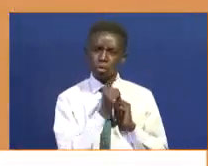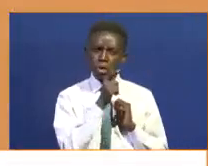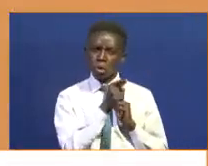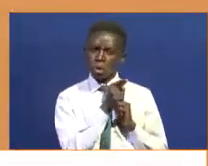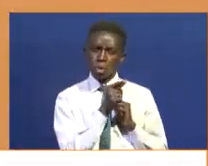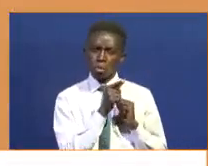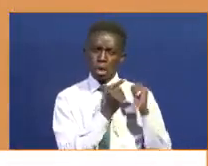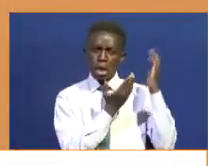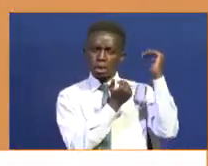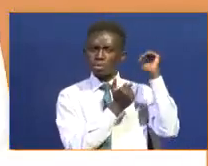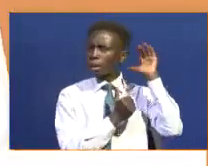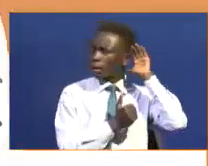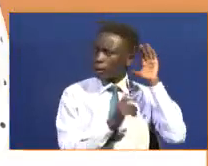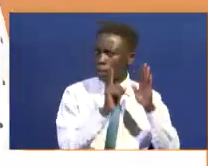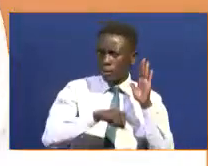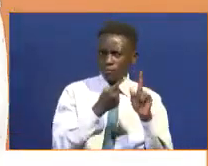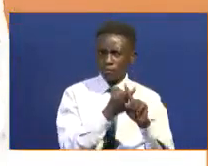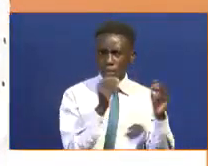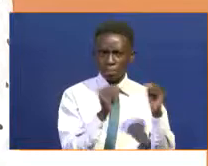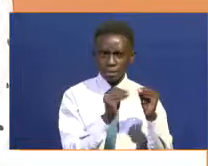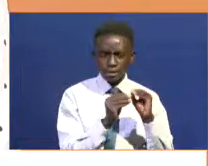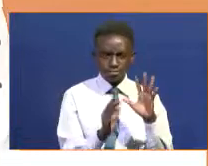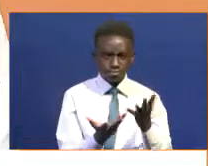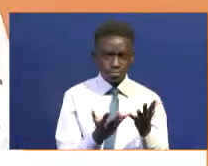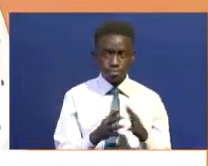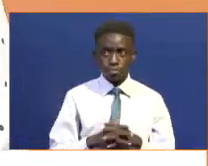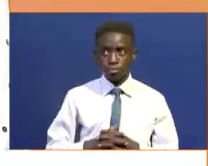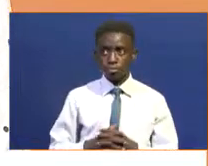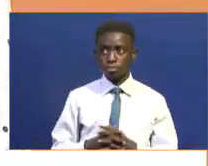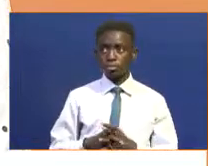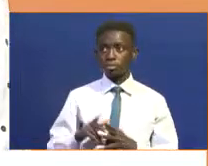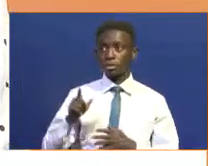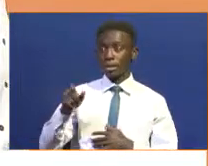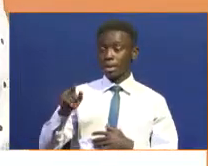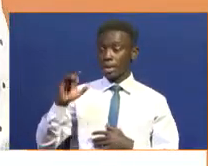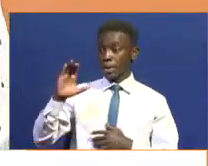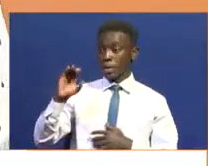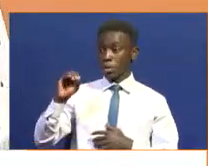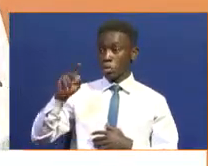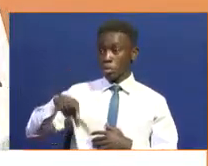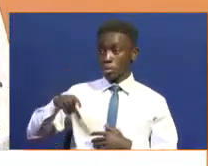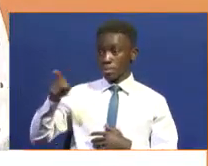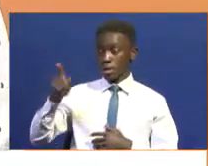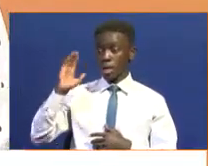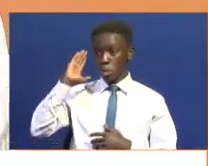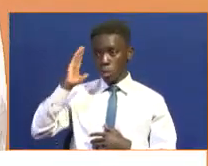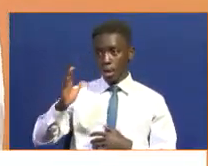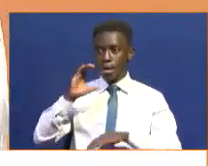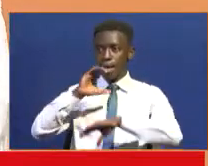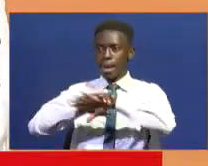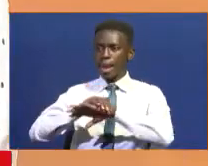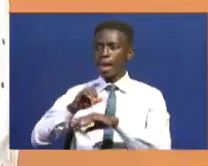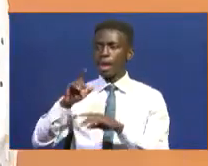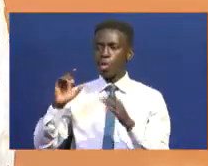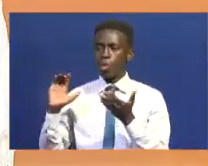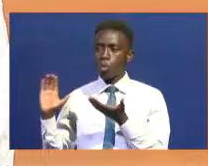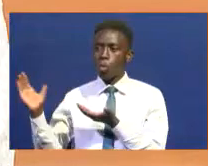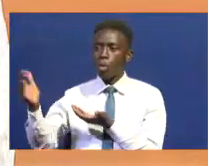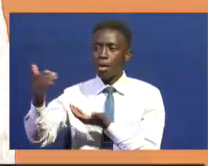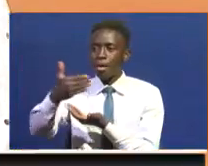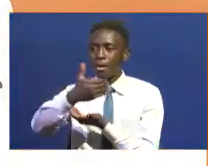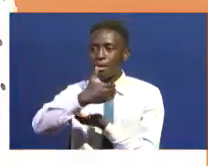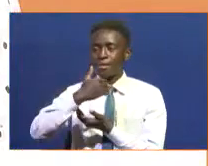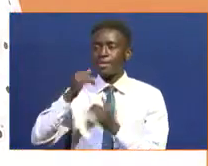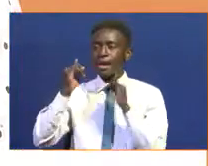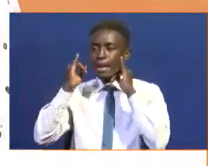meetings? So one of the things is this COP is going to come up with a new collective quantified goal. So it's coming up with a